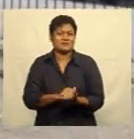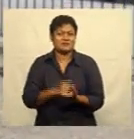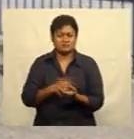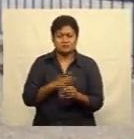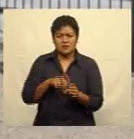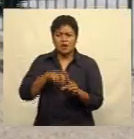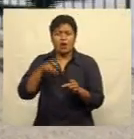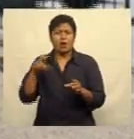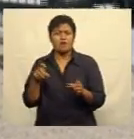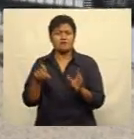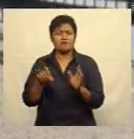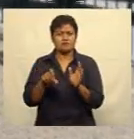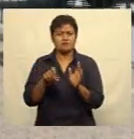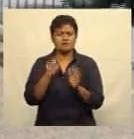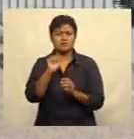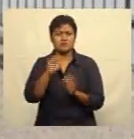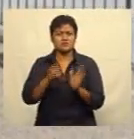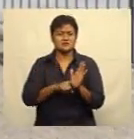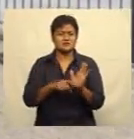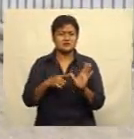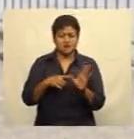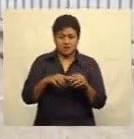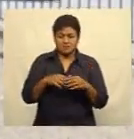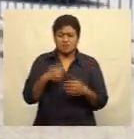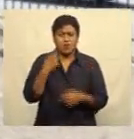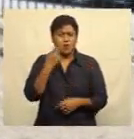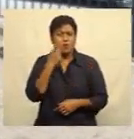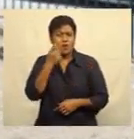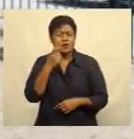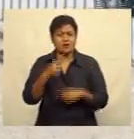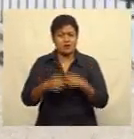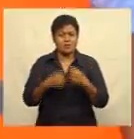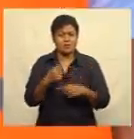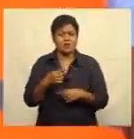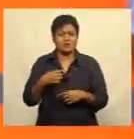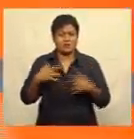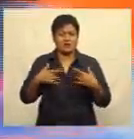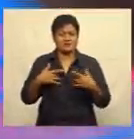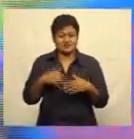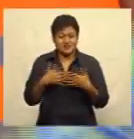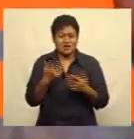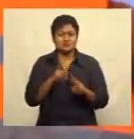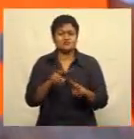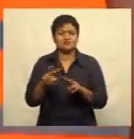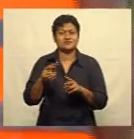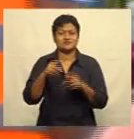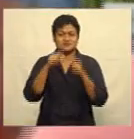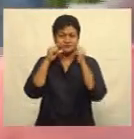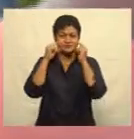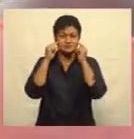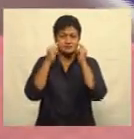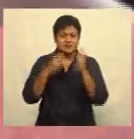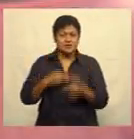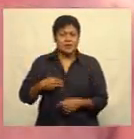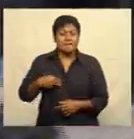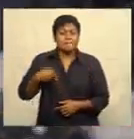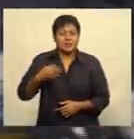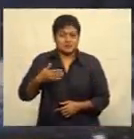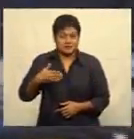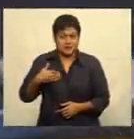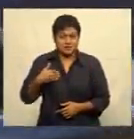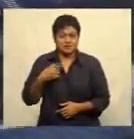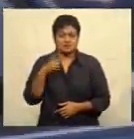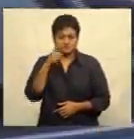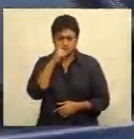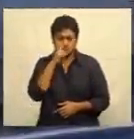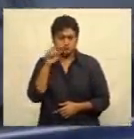Ra, and I'm worried about our lives, and right now we're looking for face masks. The Ministry of Health says people need to realize that while